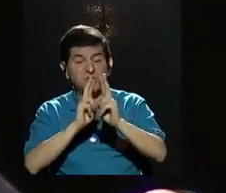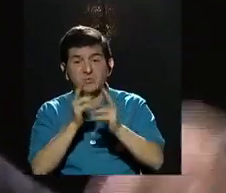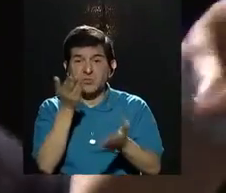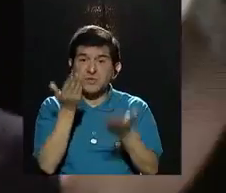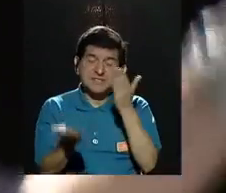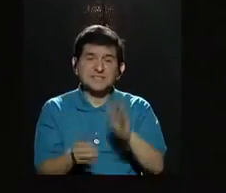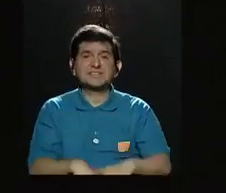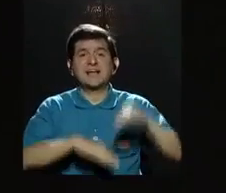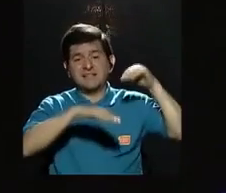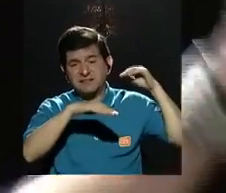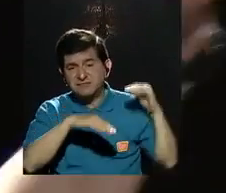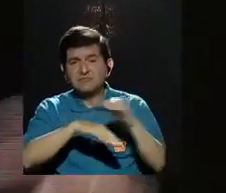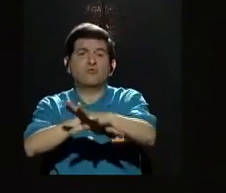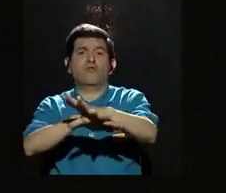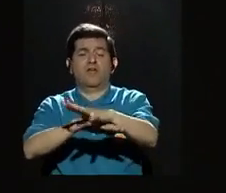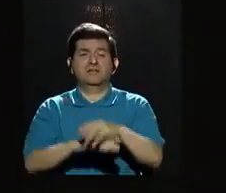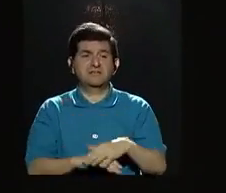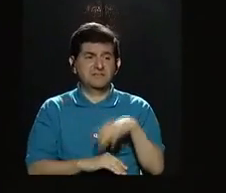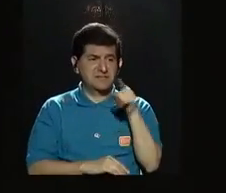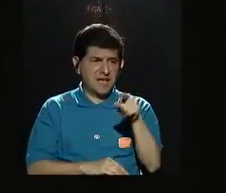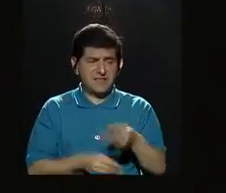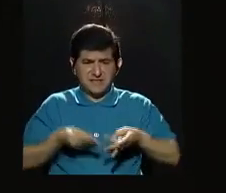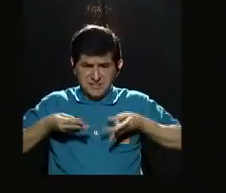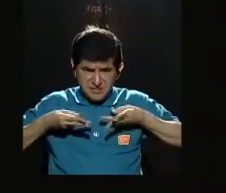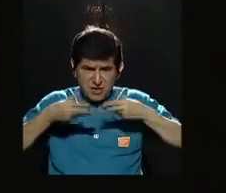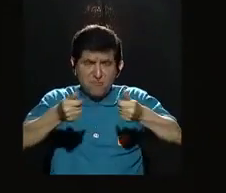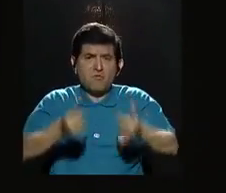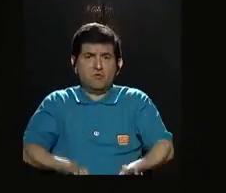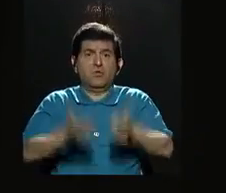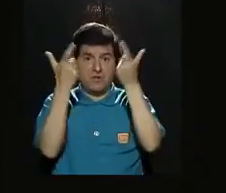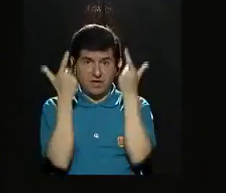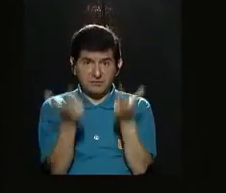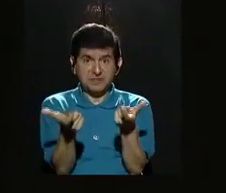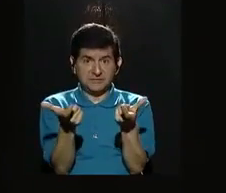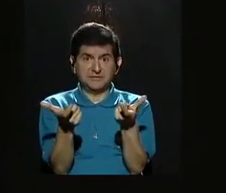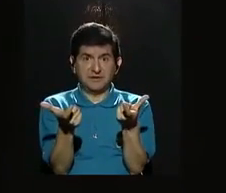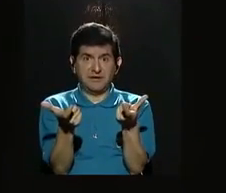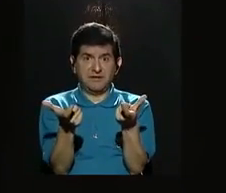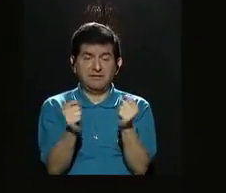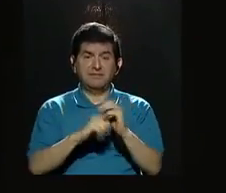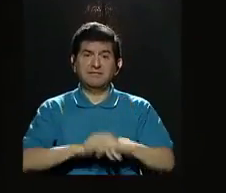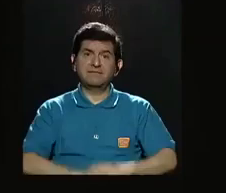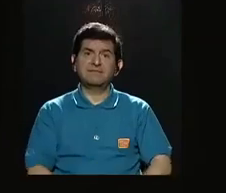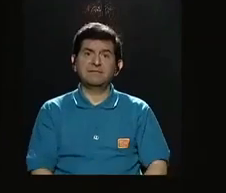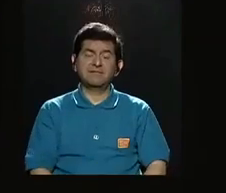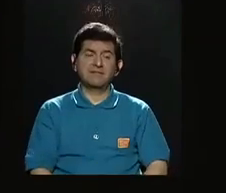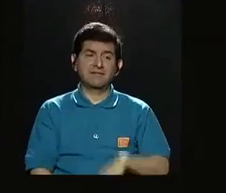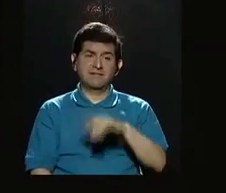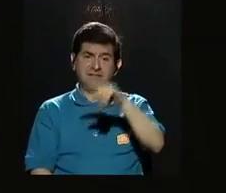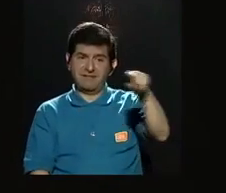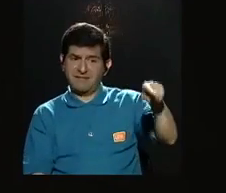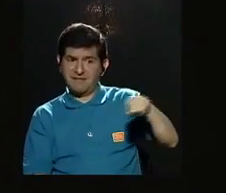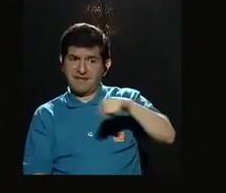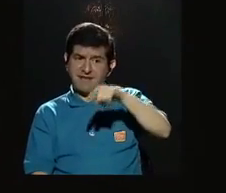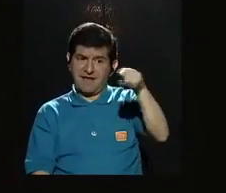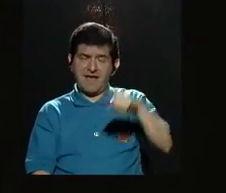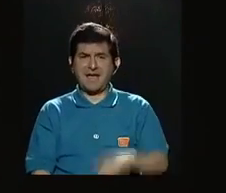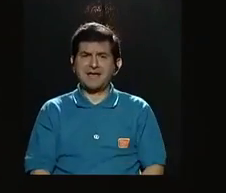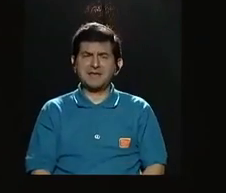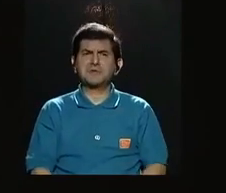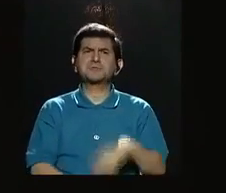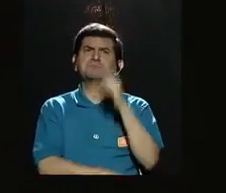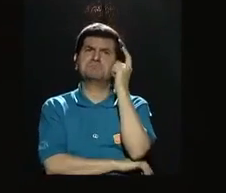consequences of the flow of capital, they are deemed illegal.